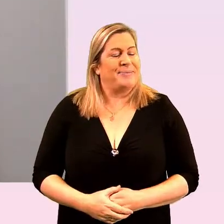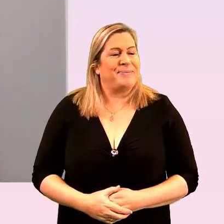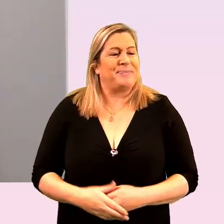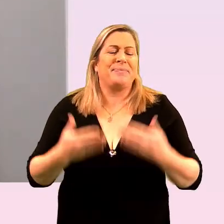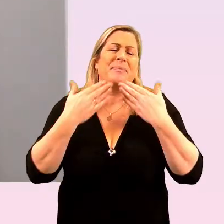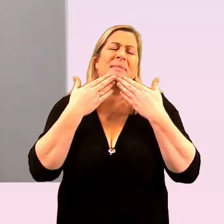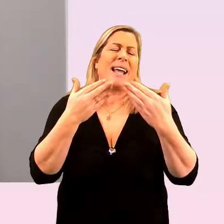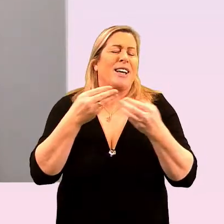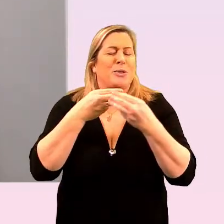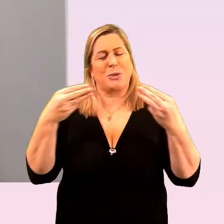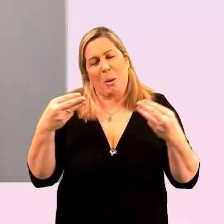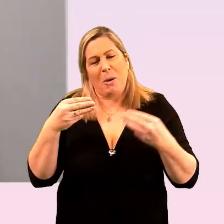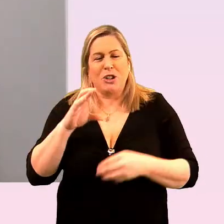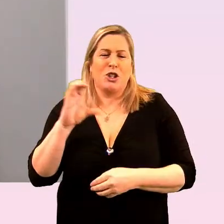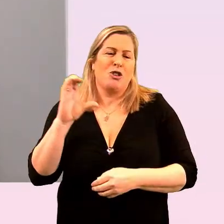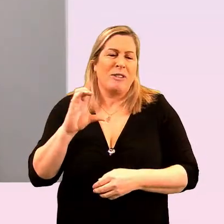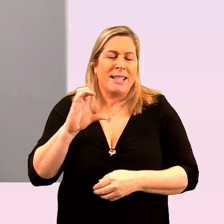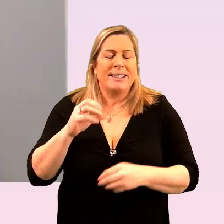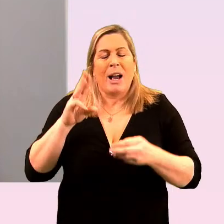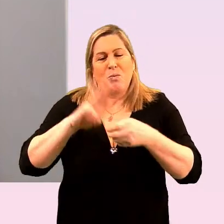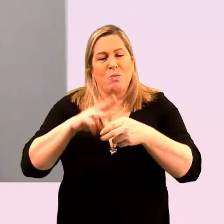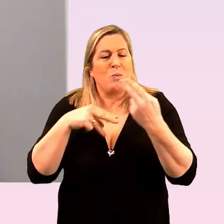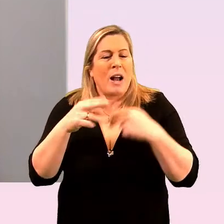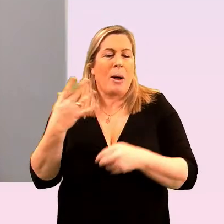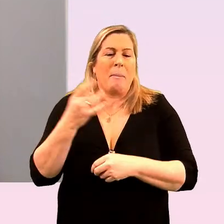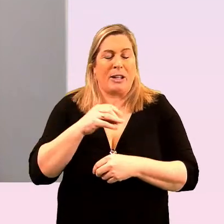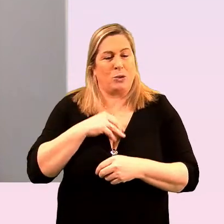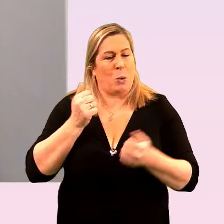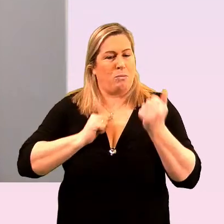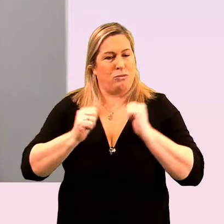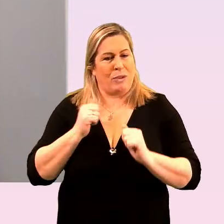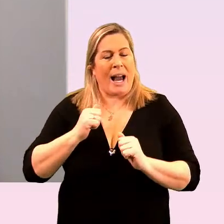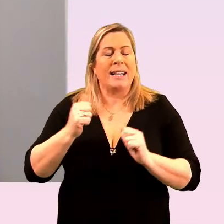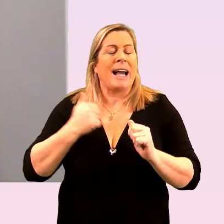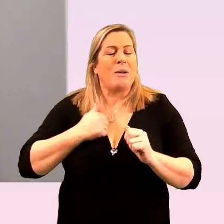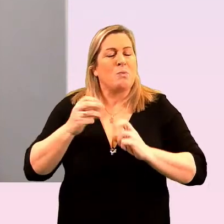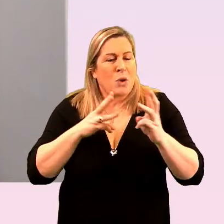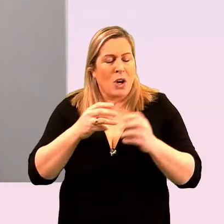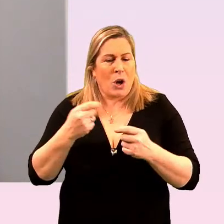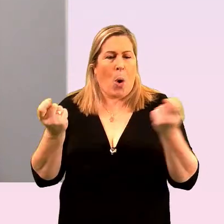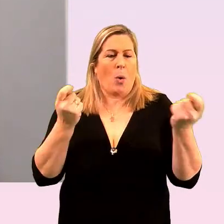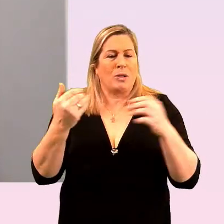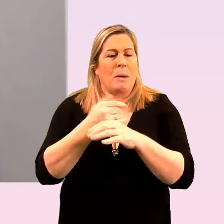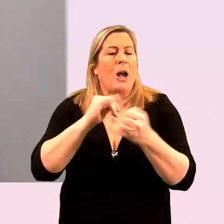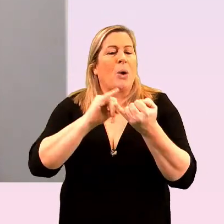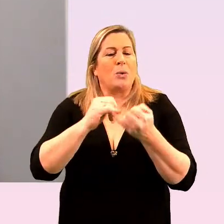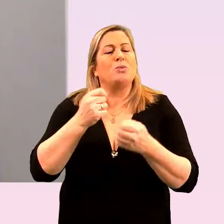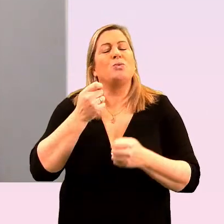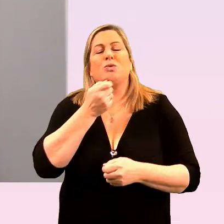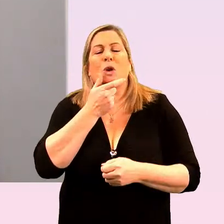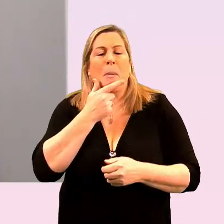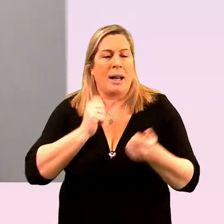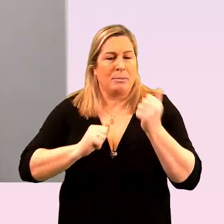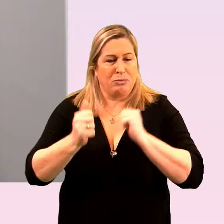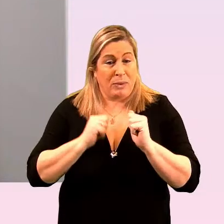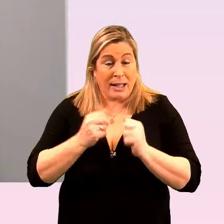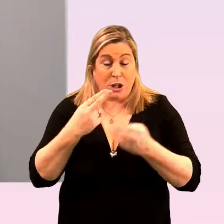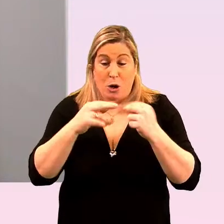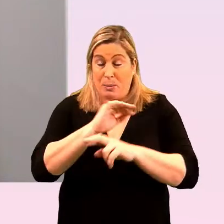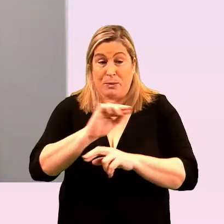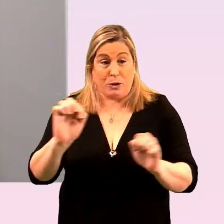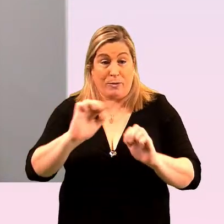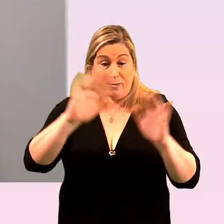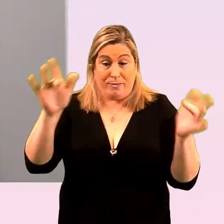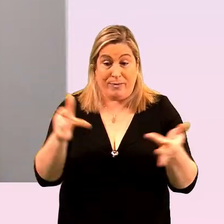Thank you so much, Chris, and welcome back to the Pride at Work conference hosted by Dublin Pride, coming to you virtually from your homes or offices